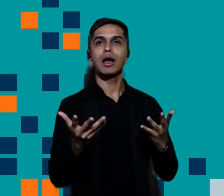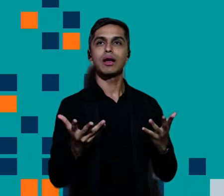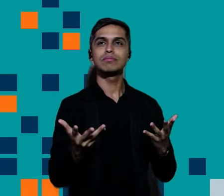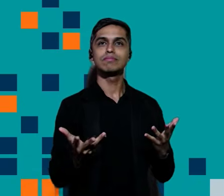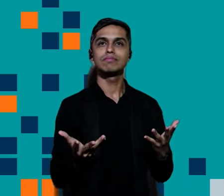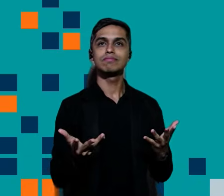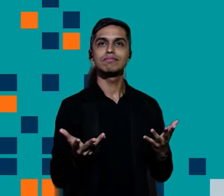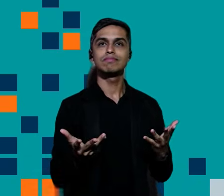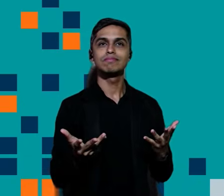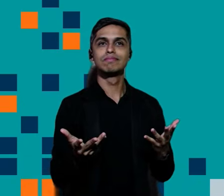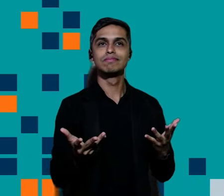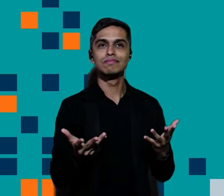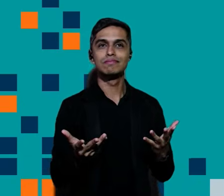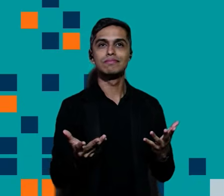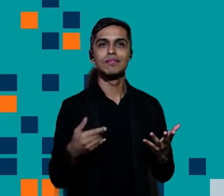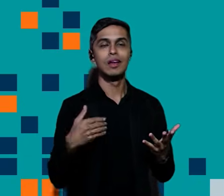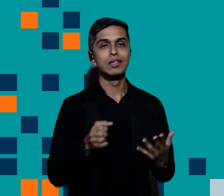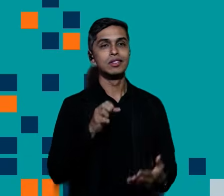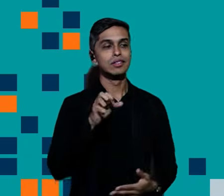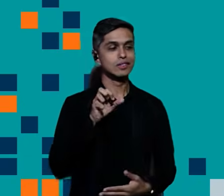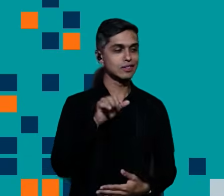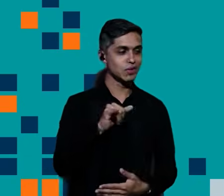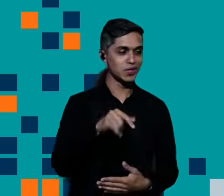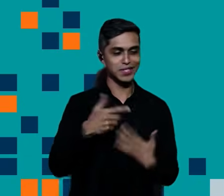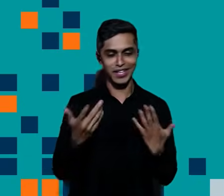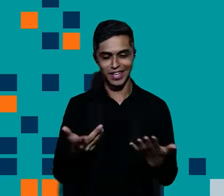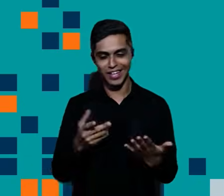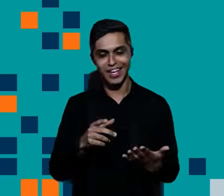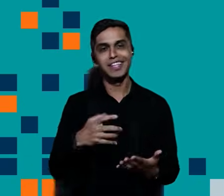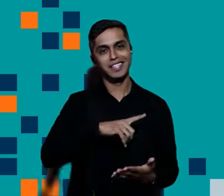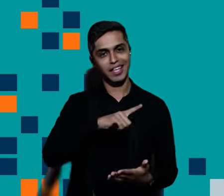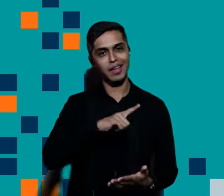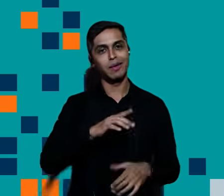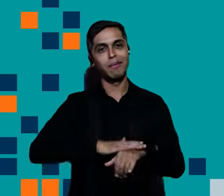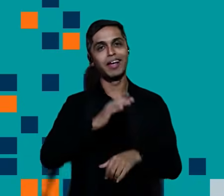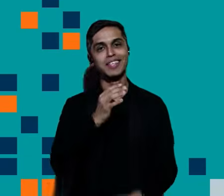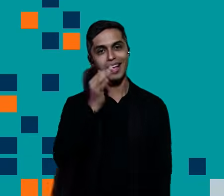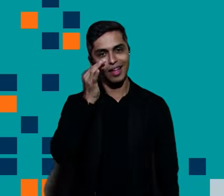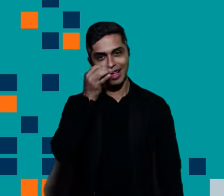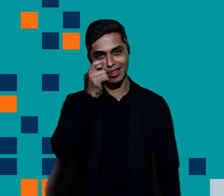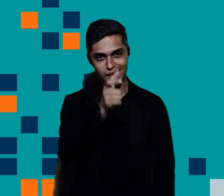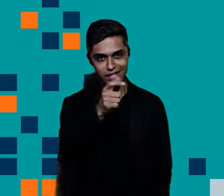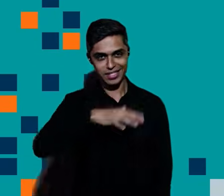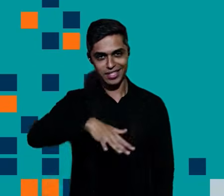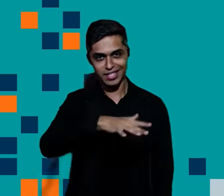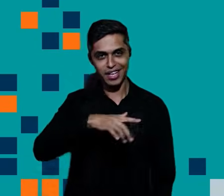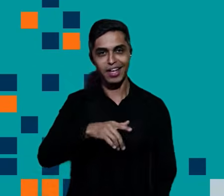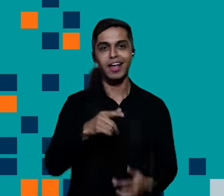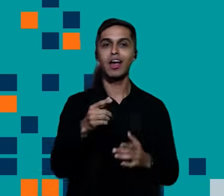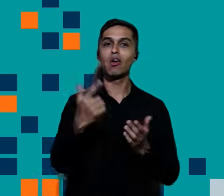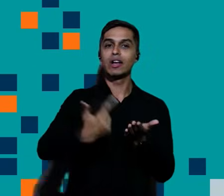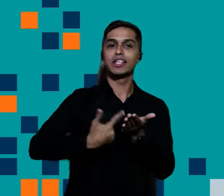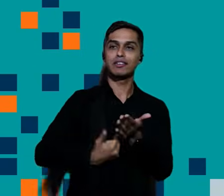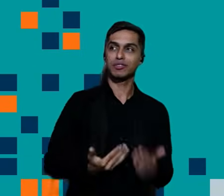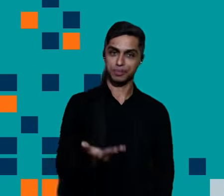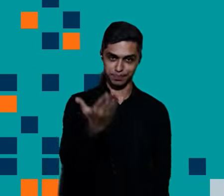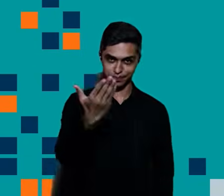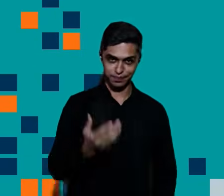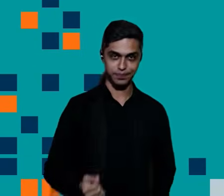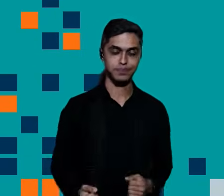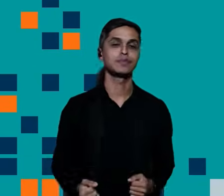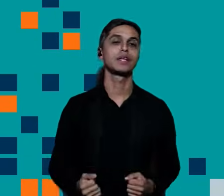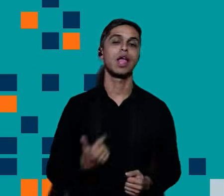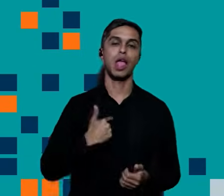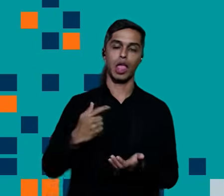If you have more interest in the subject area, this is the book, Constructing Health, that's come out. It's